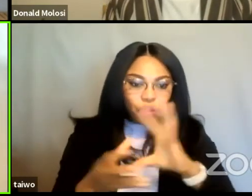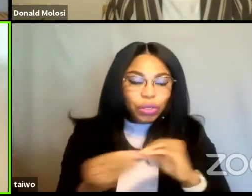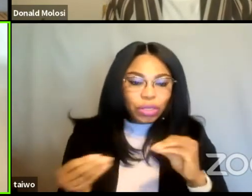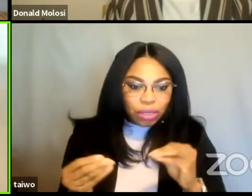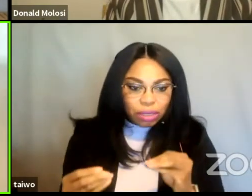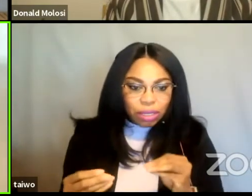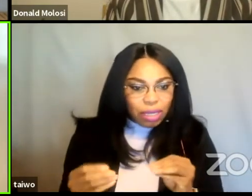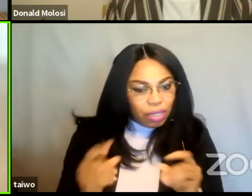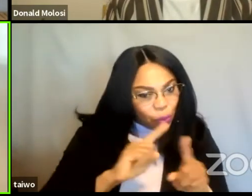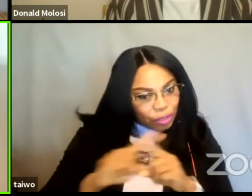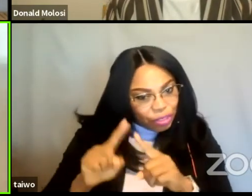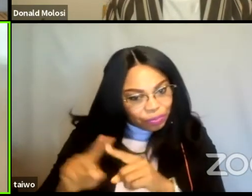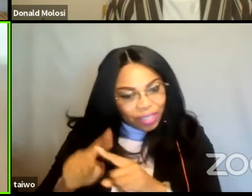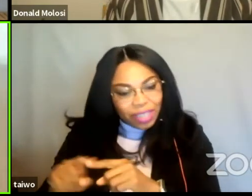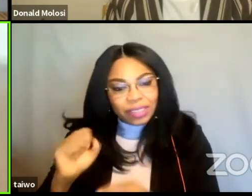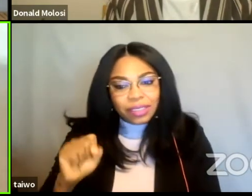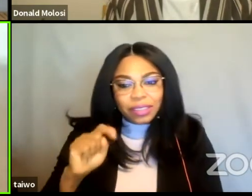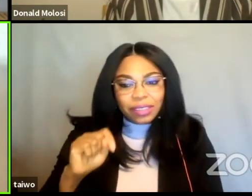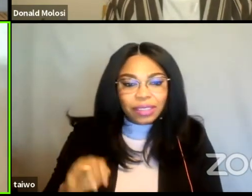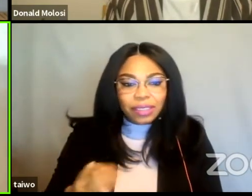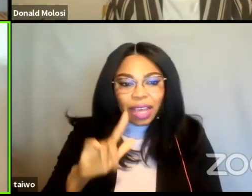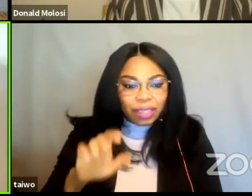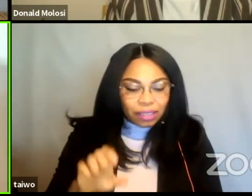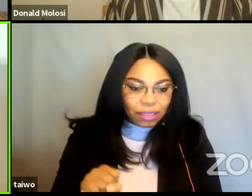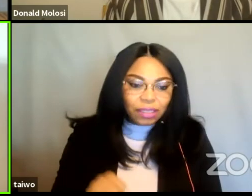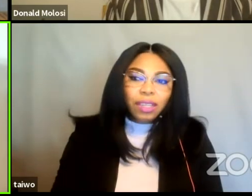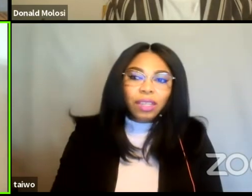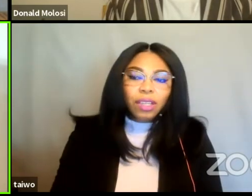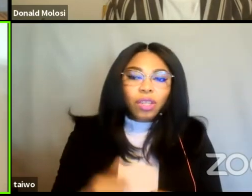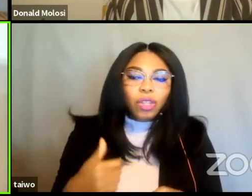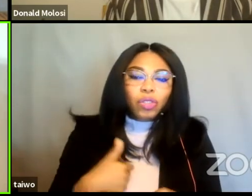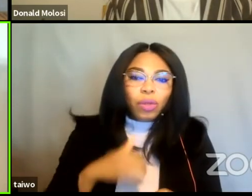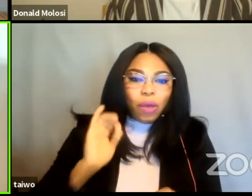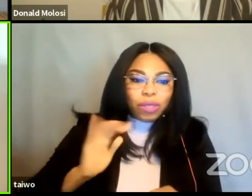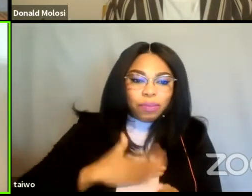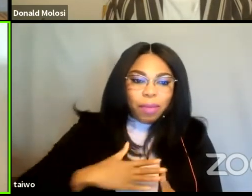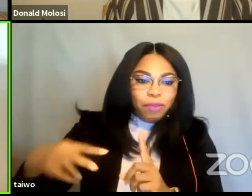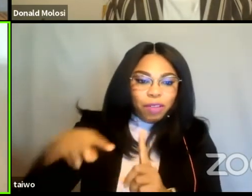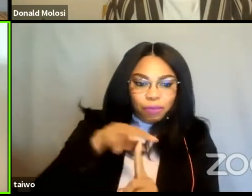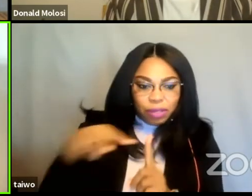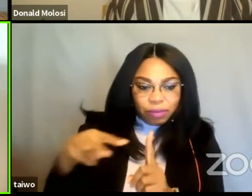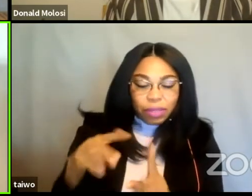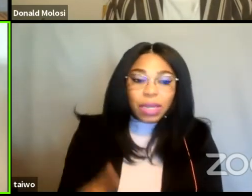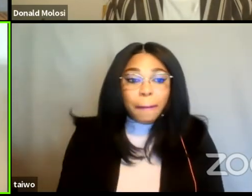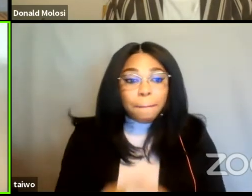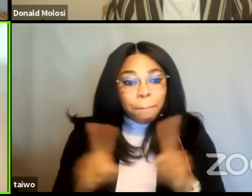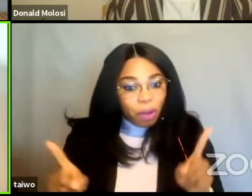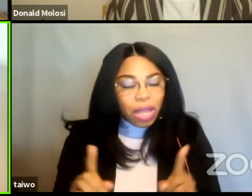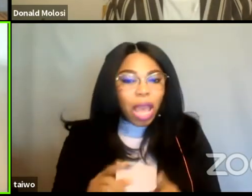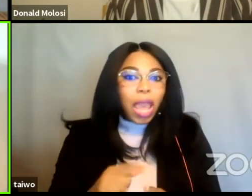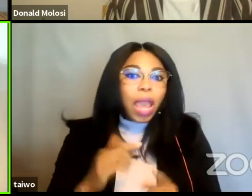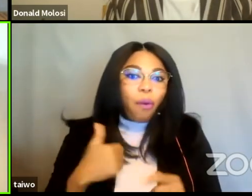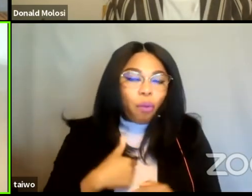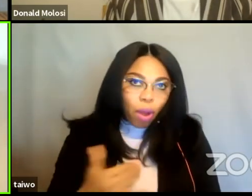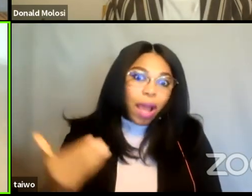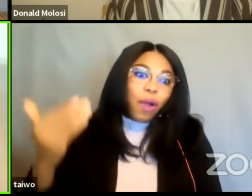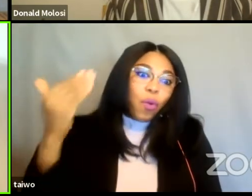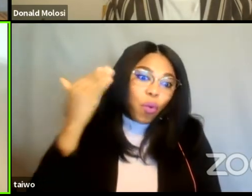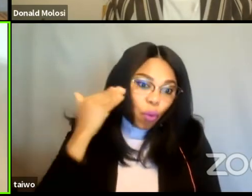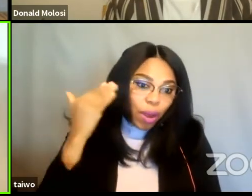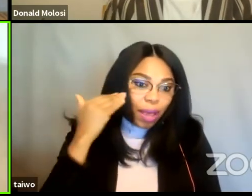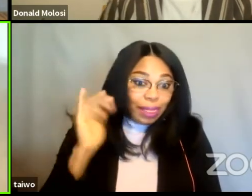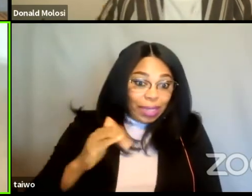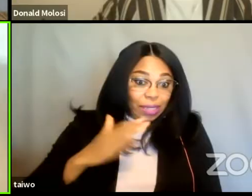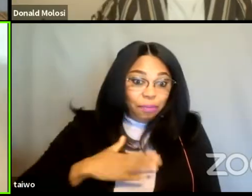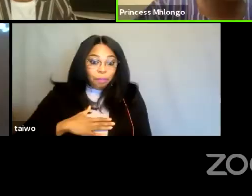in different styles. So I was coming from that point of view. However, I was very much aware on that journey, that's my